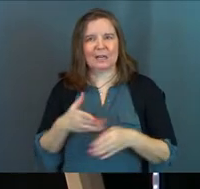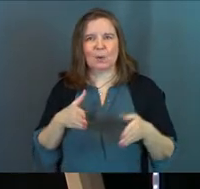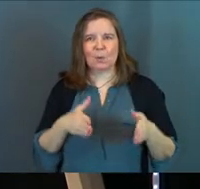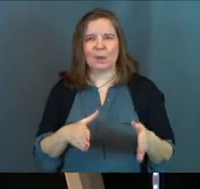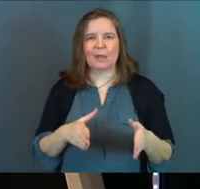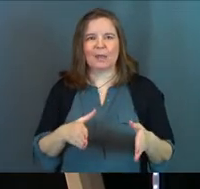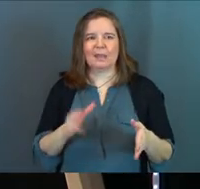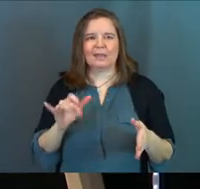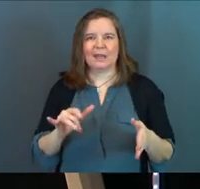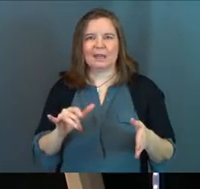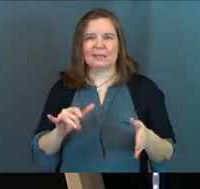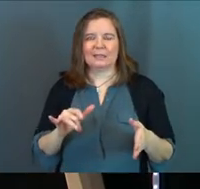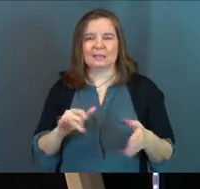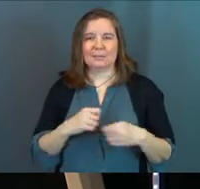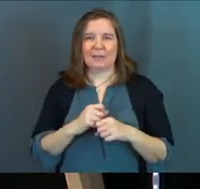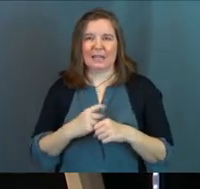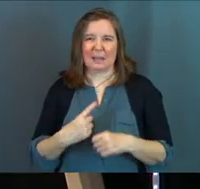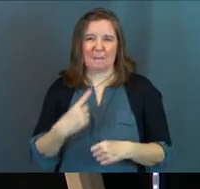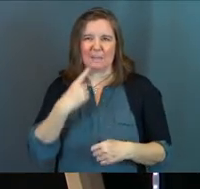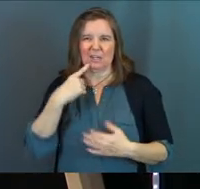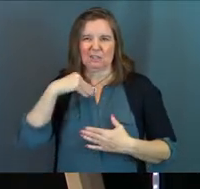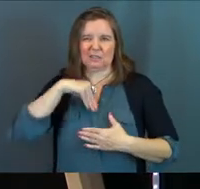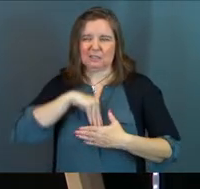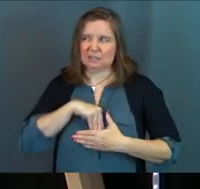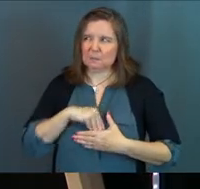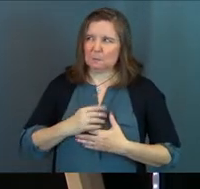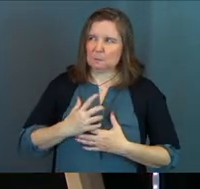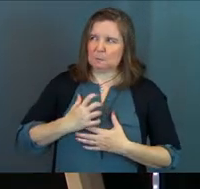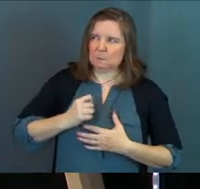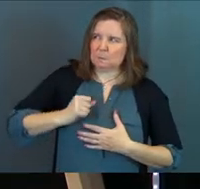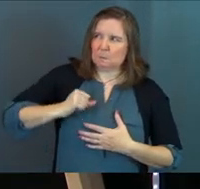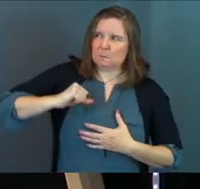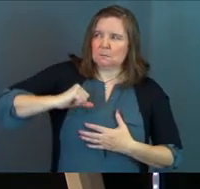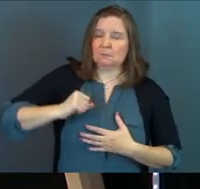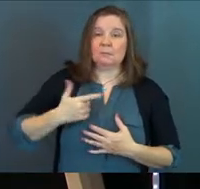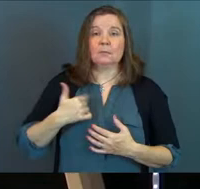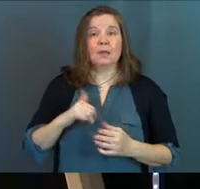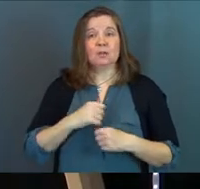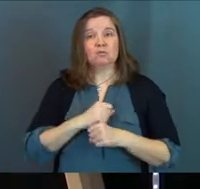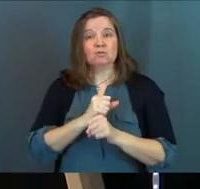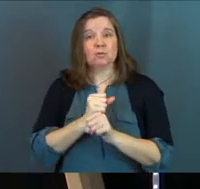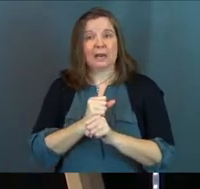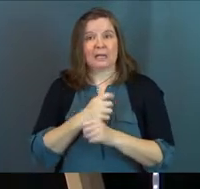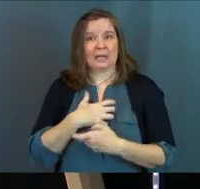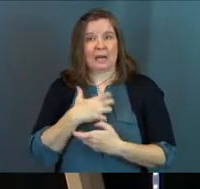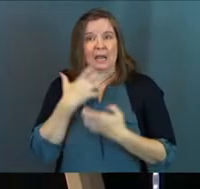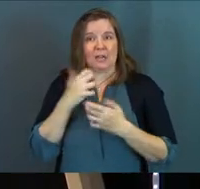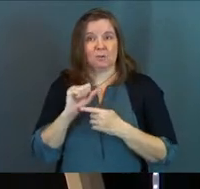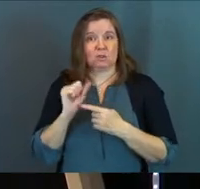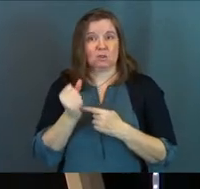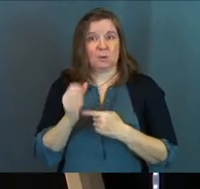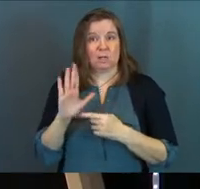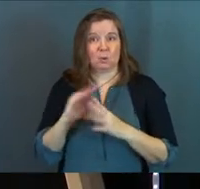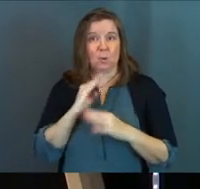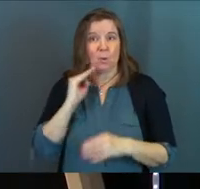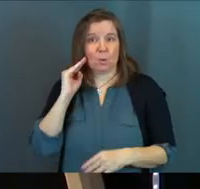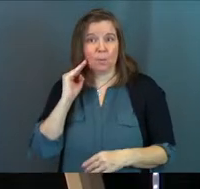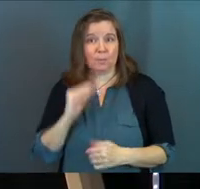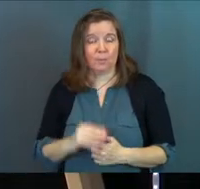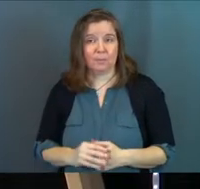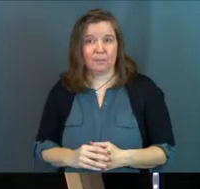in a way that is driving bitterness deep into your kids, and it is creating an angry situation in your